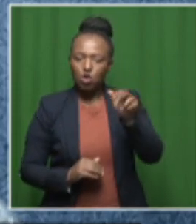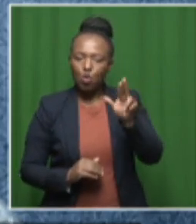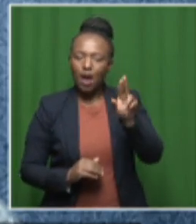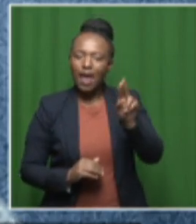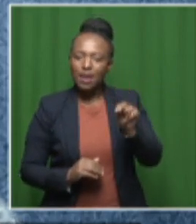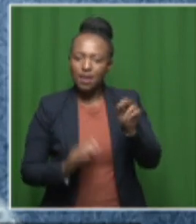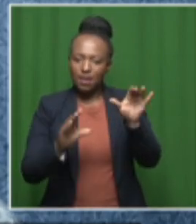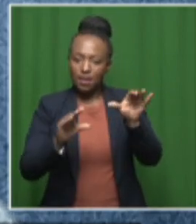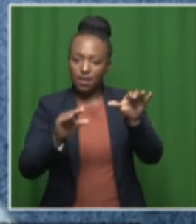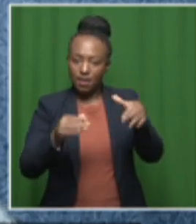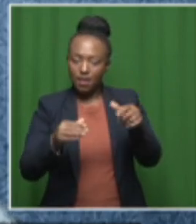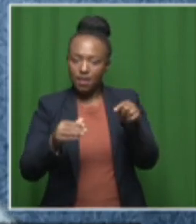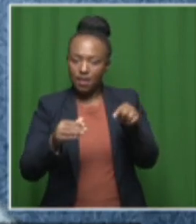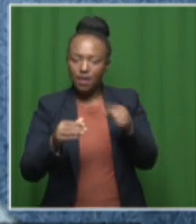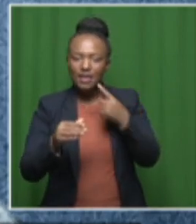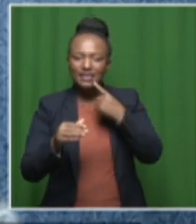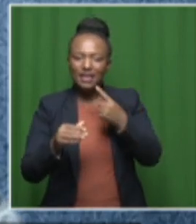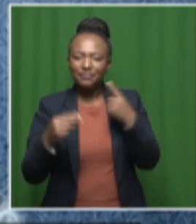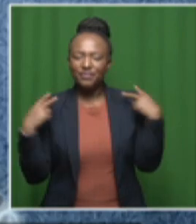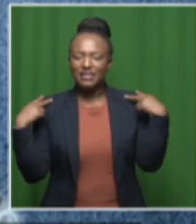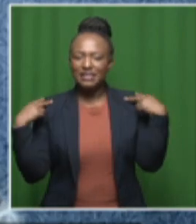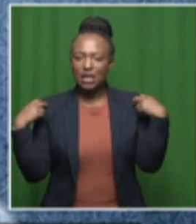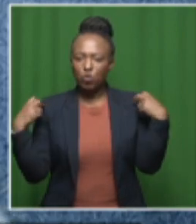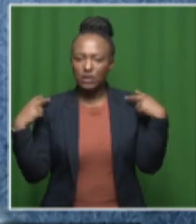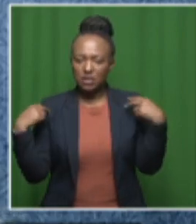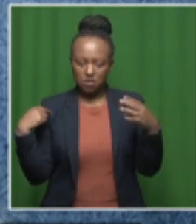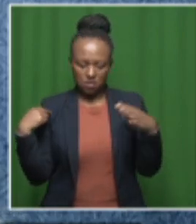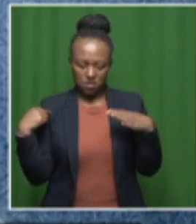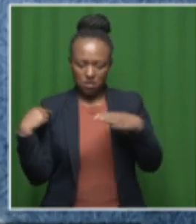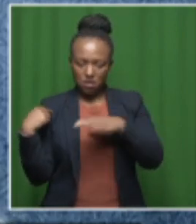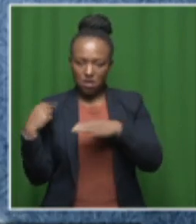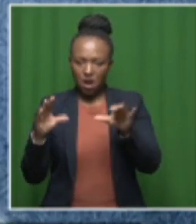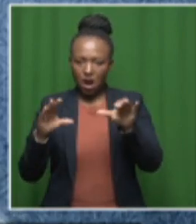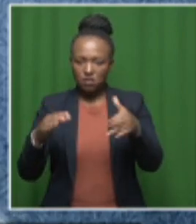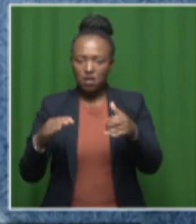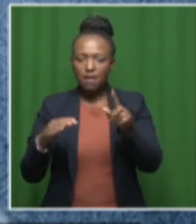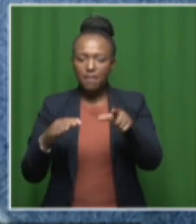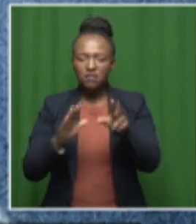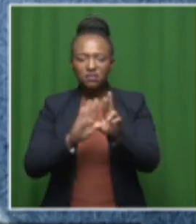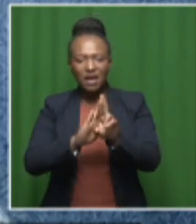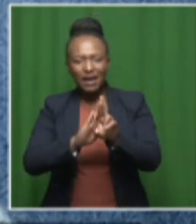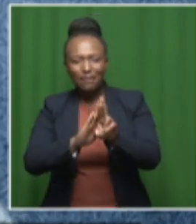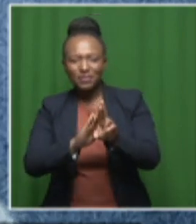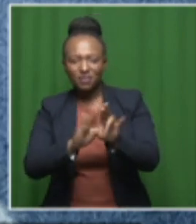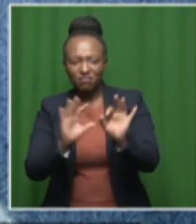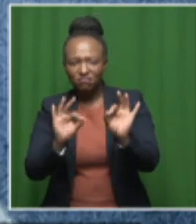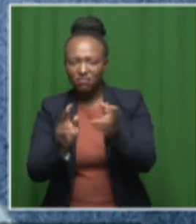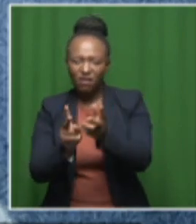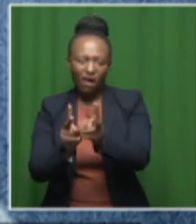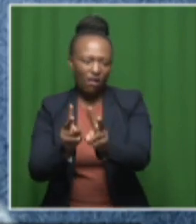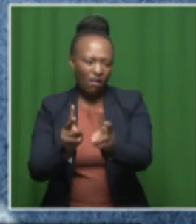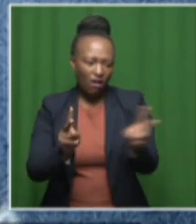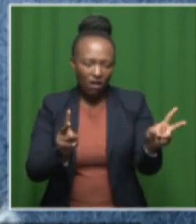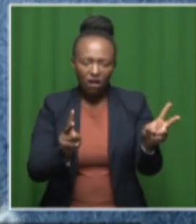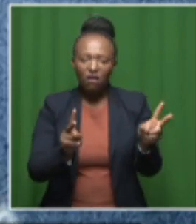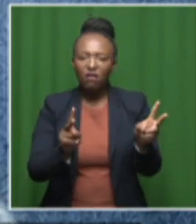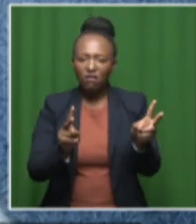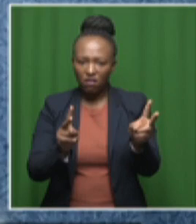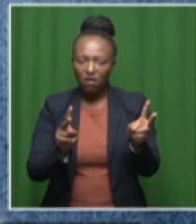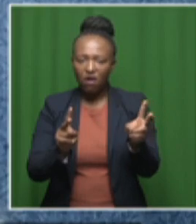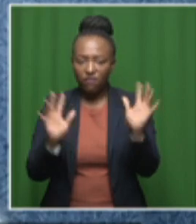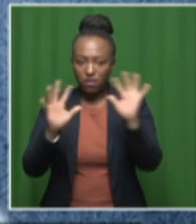the Security Council needs to be inclusive. It needs to be representative and reflective of the world we have